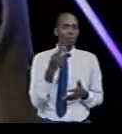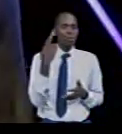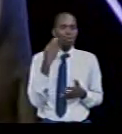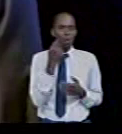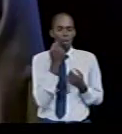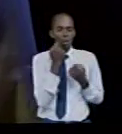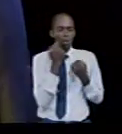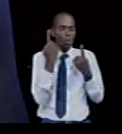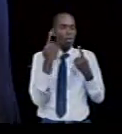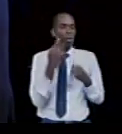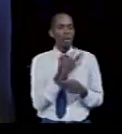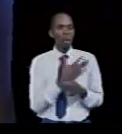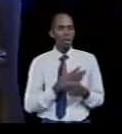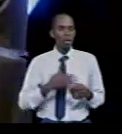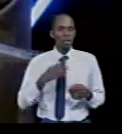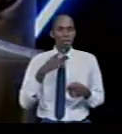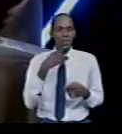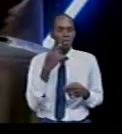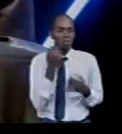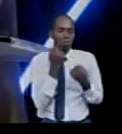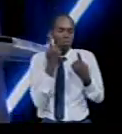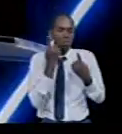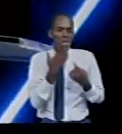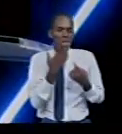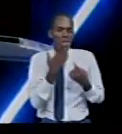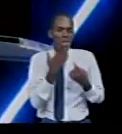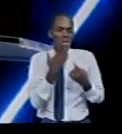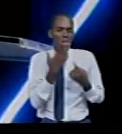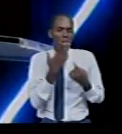amazed at the conversion, amazed at the